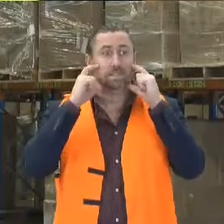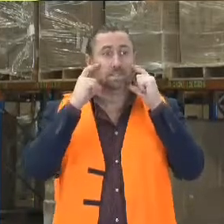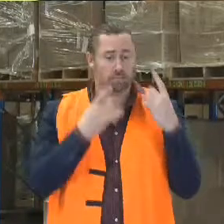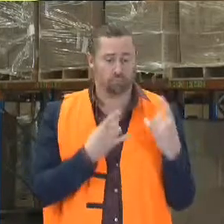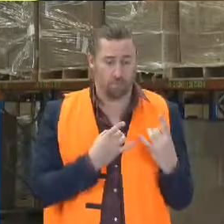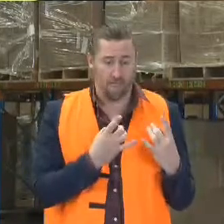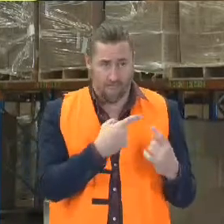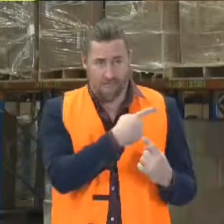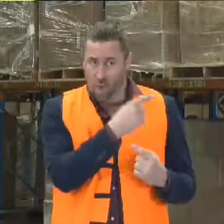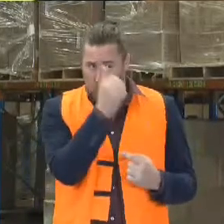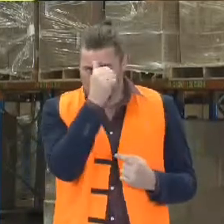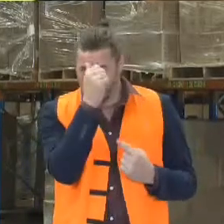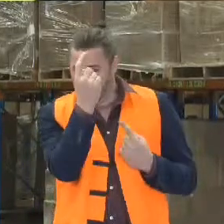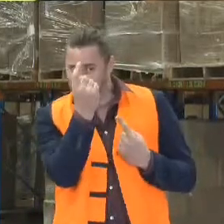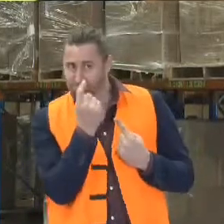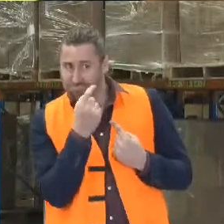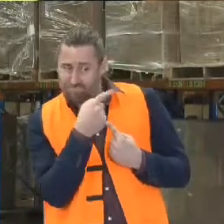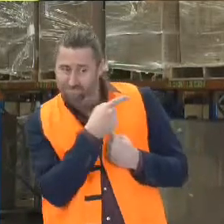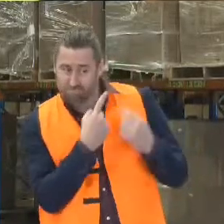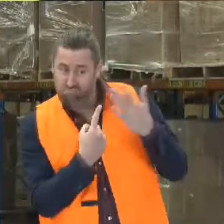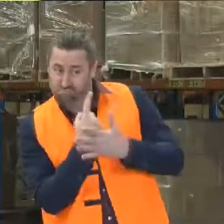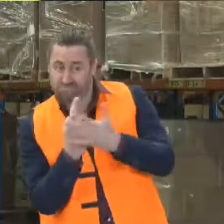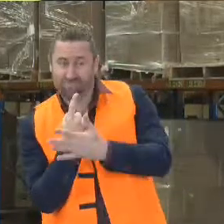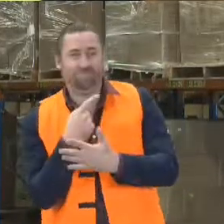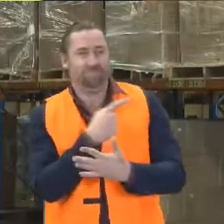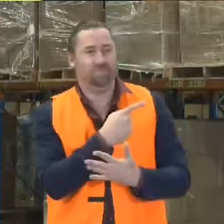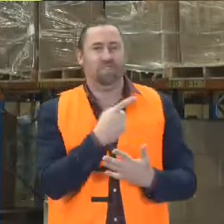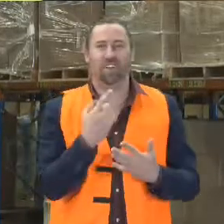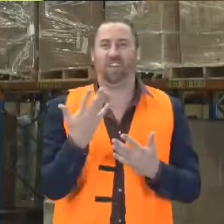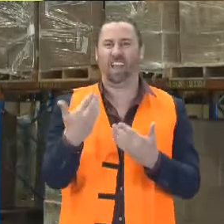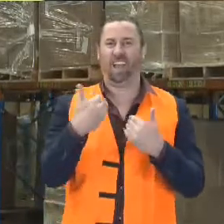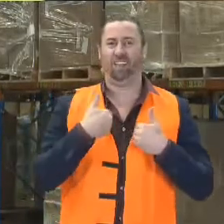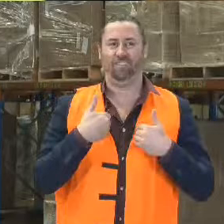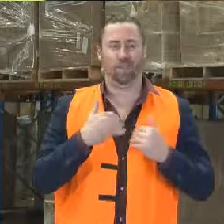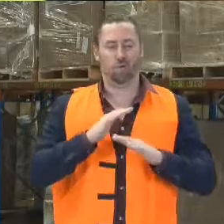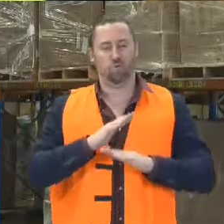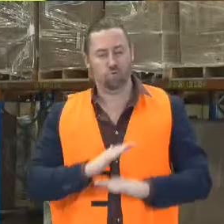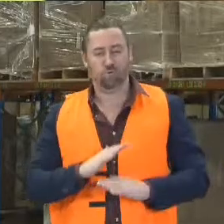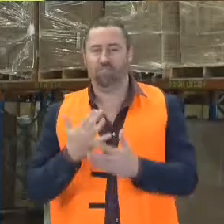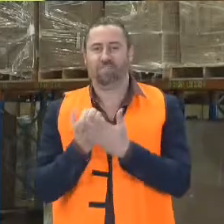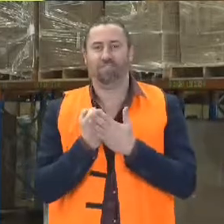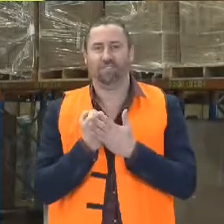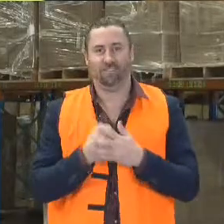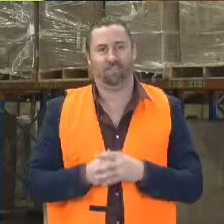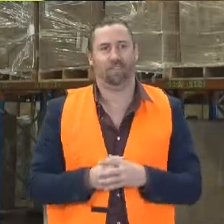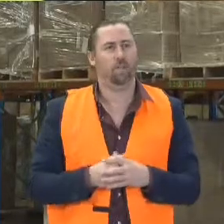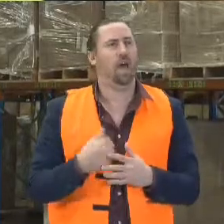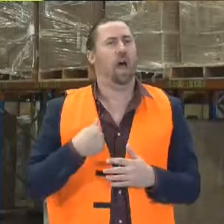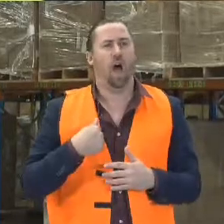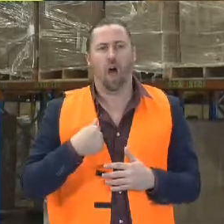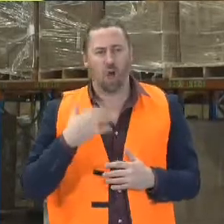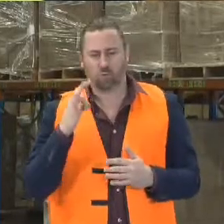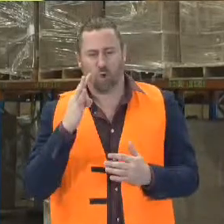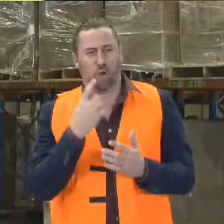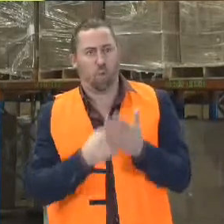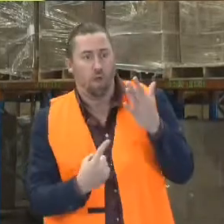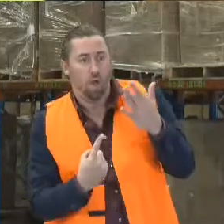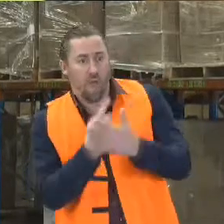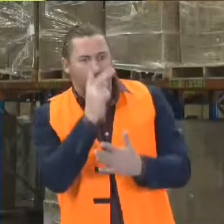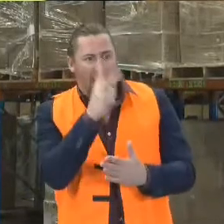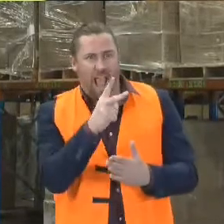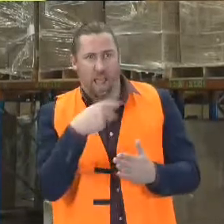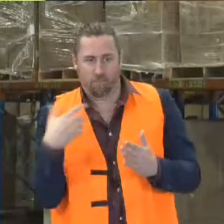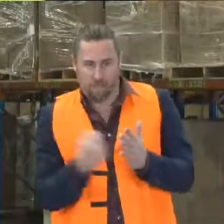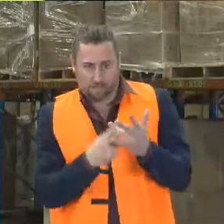safe during this pandemic. But what we want to do is so much more than that. We